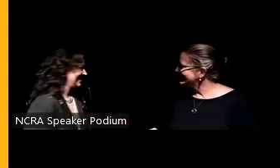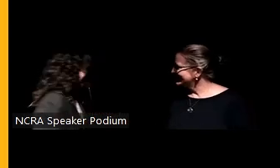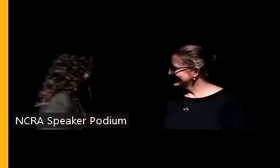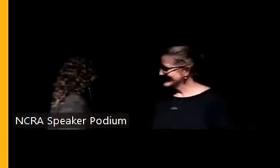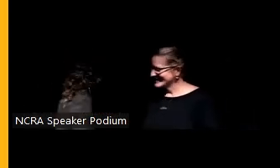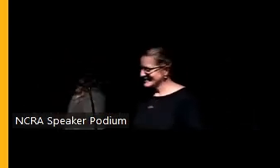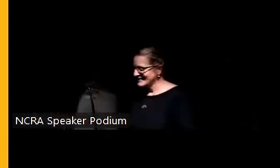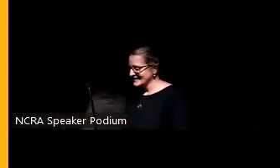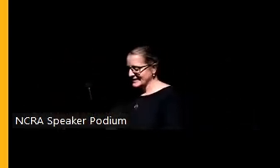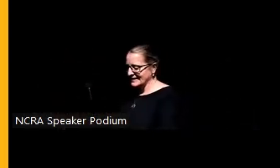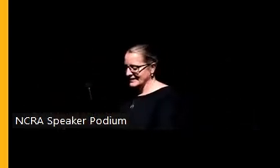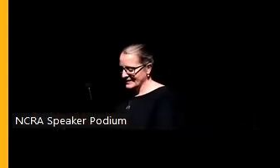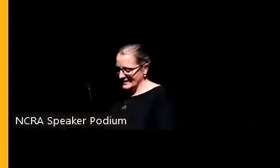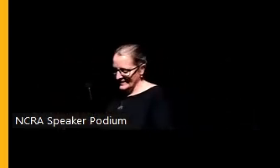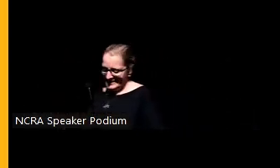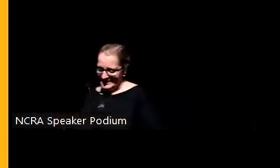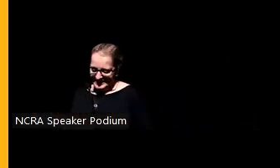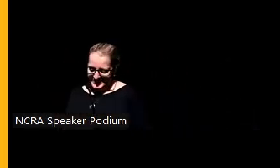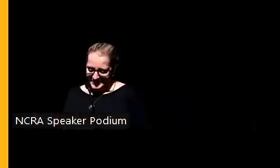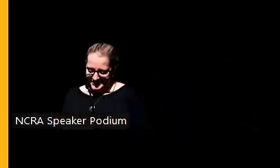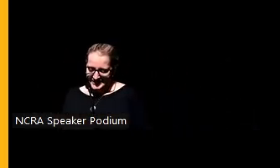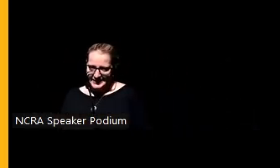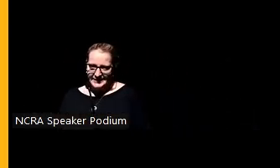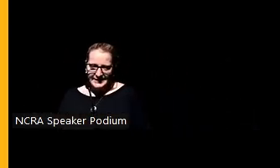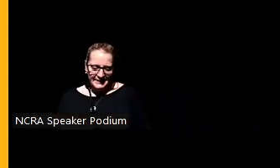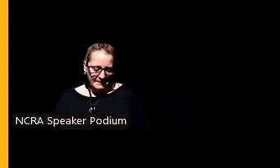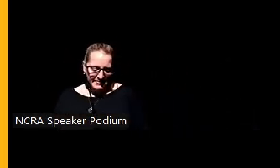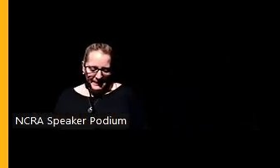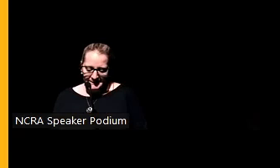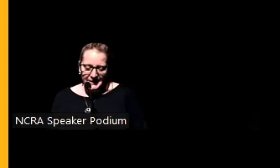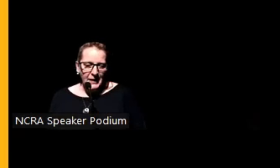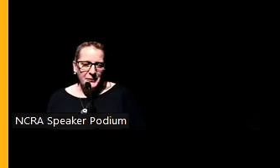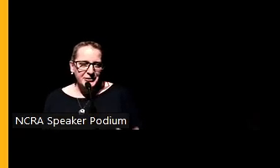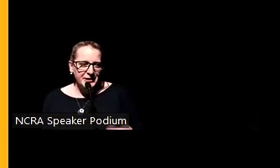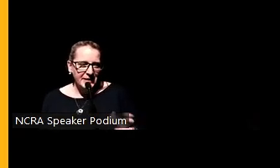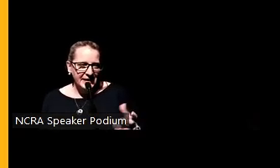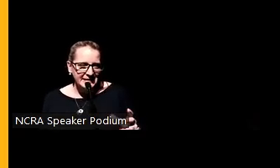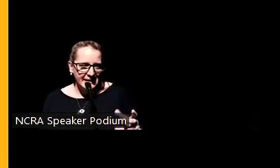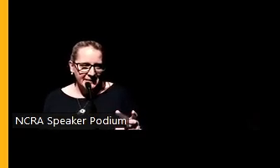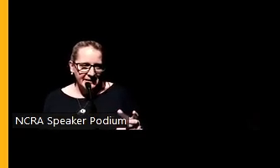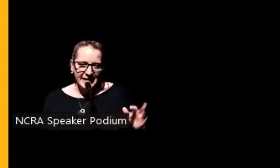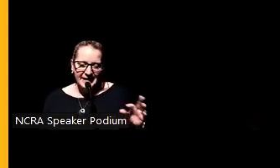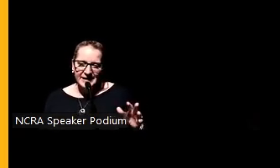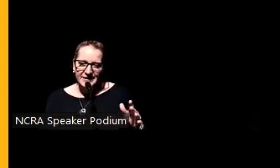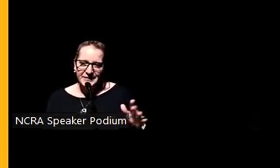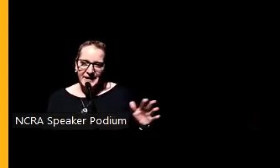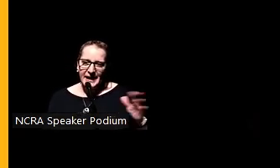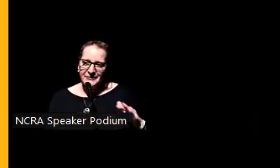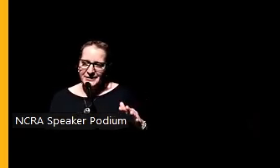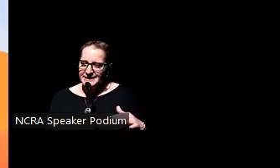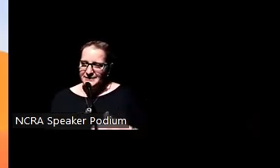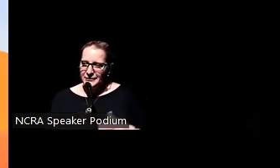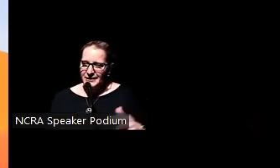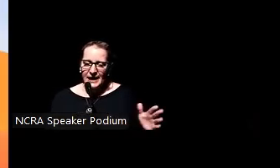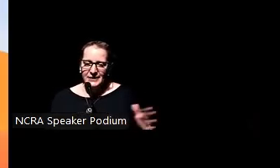Yeah. I'm wondering about that timing, that year of like